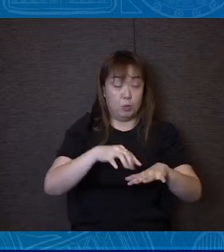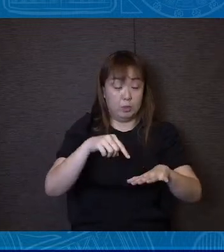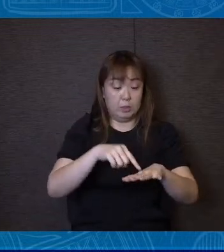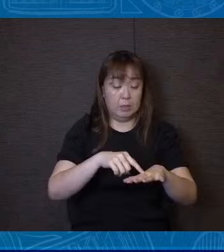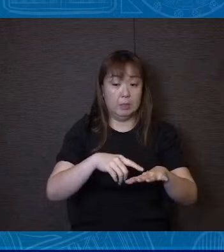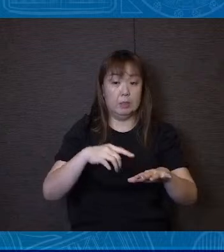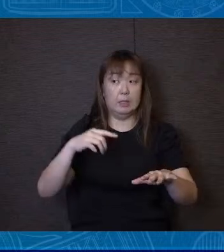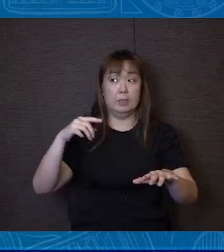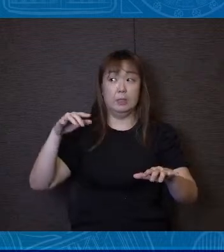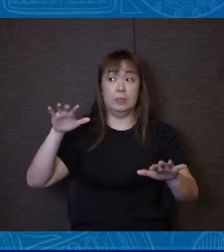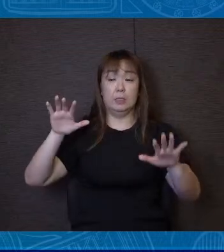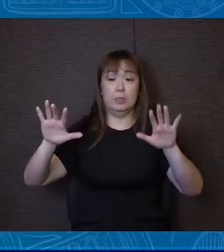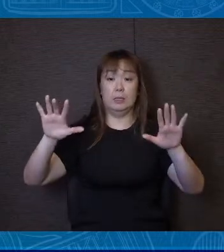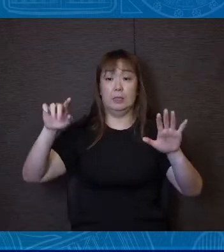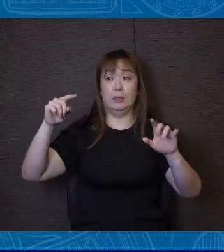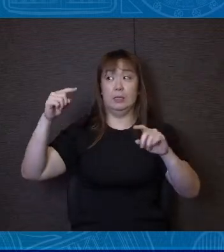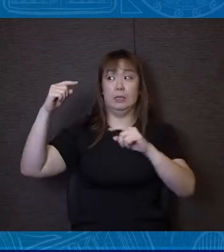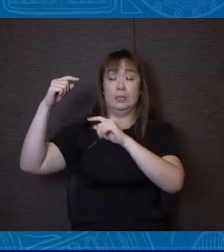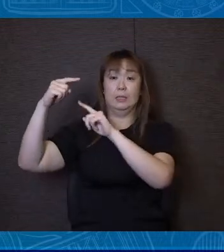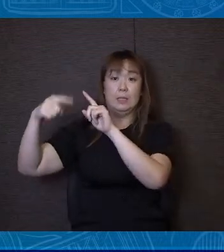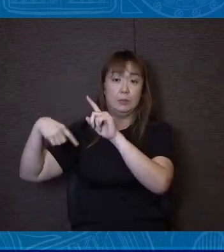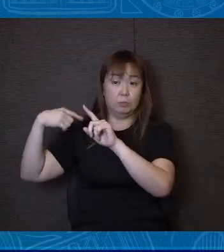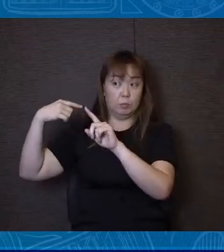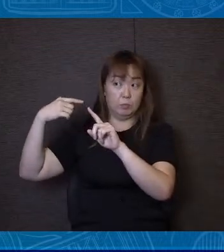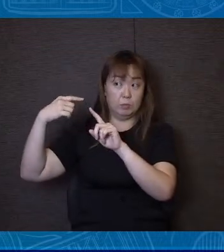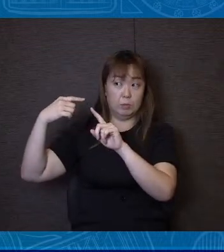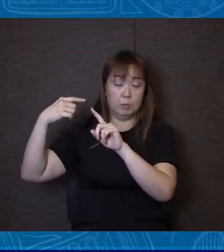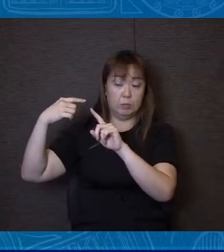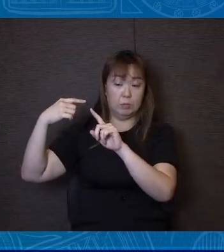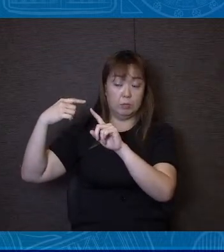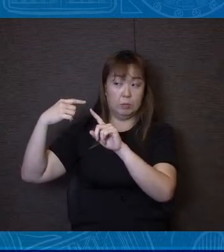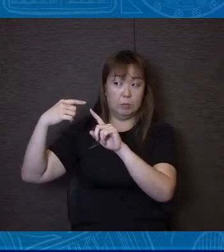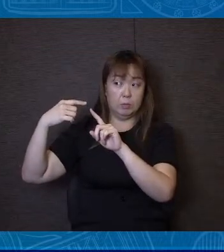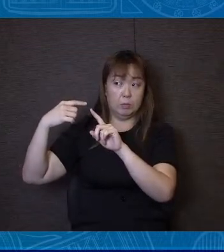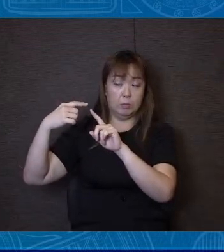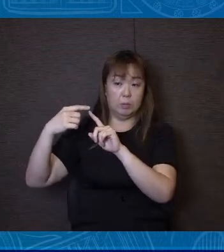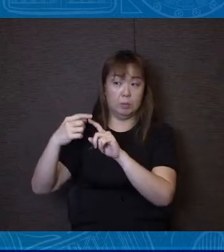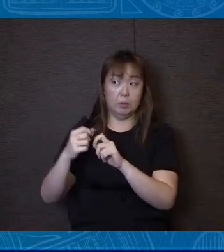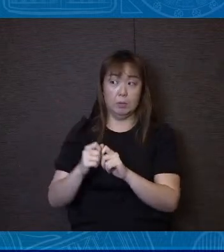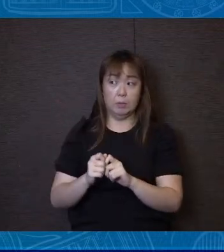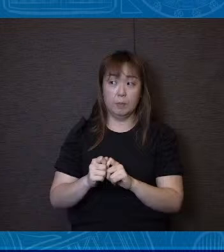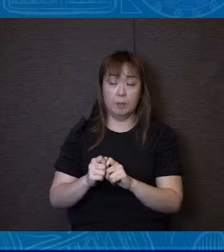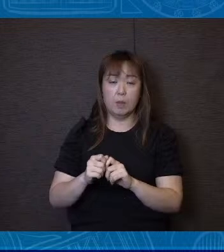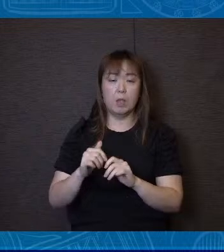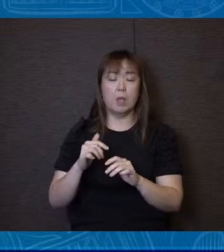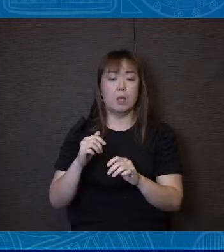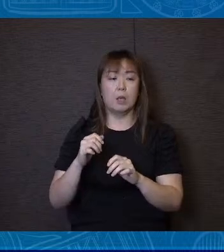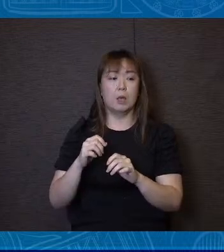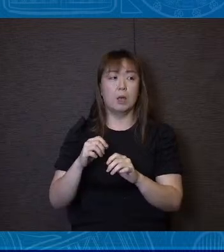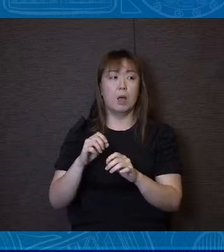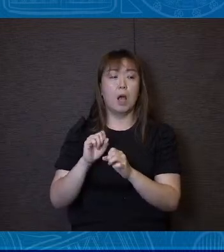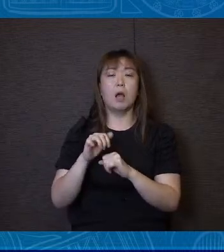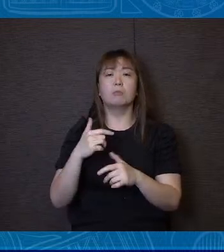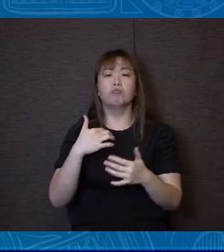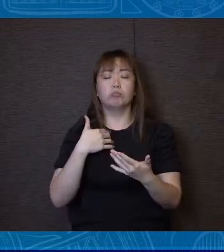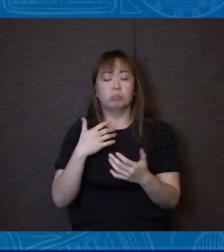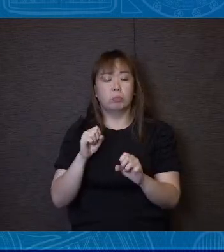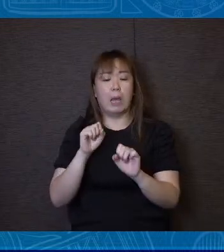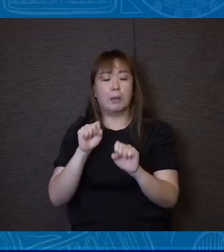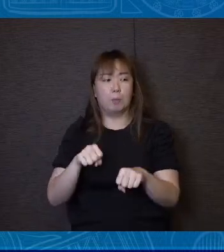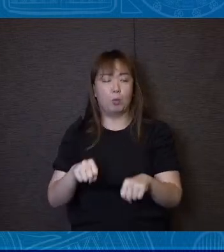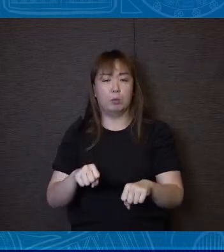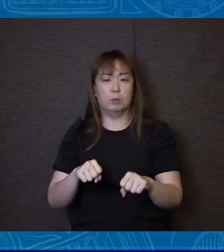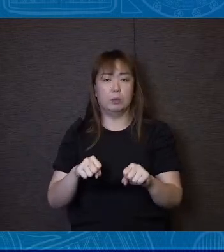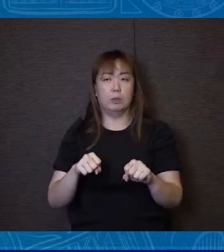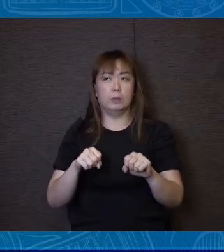space, there have been some tests, and provisionally, we do believe it could be possible to even send a cell broadcast like